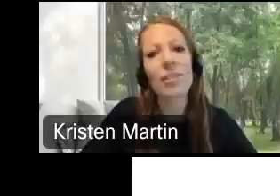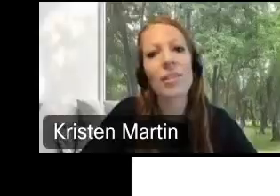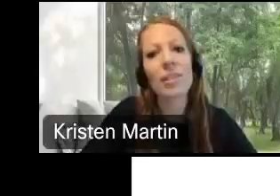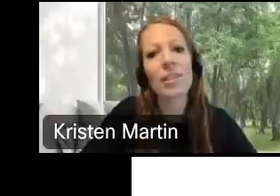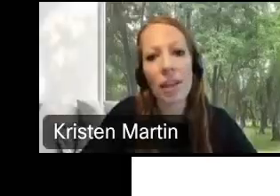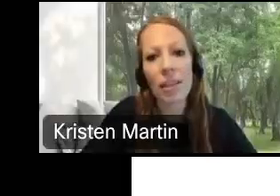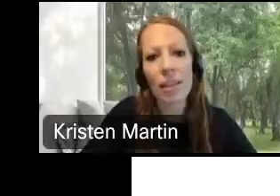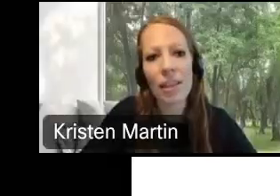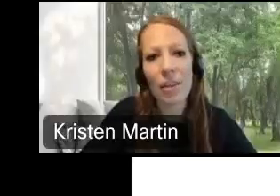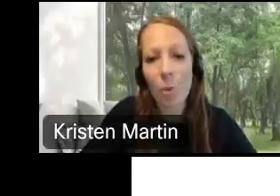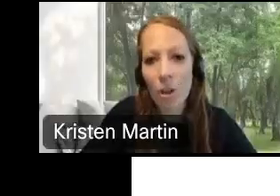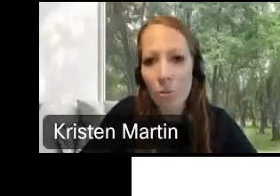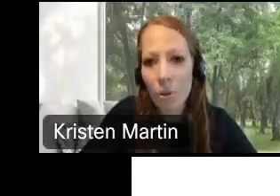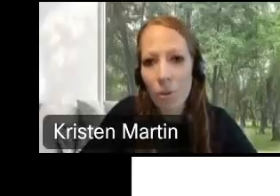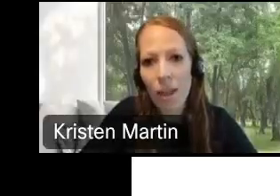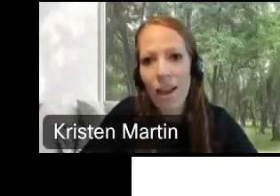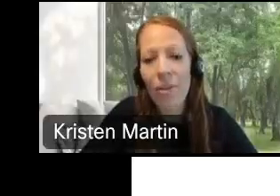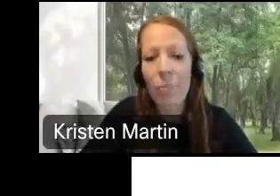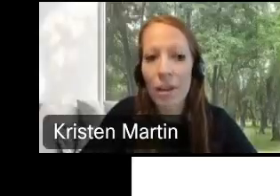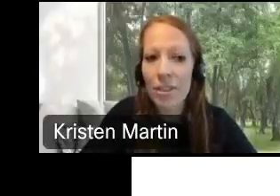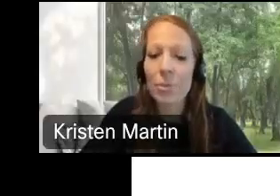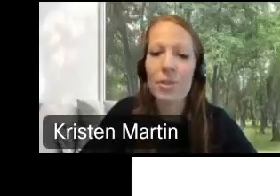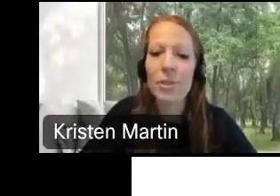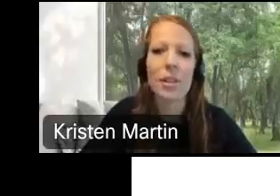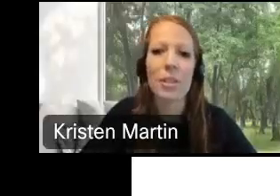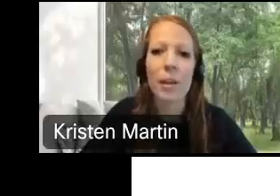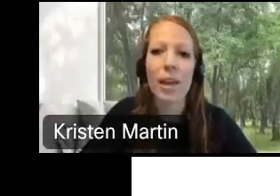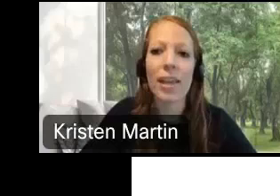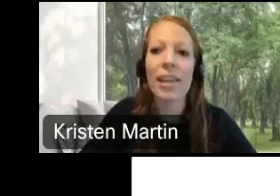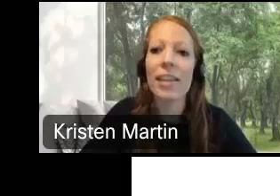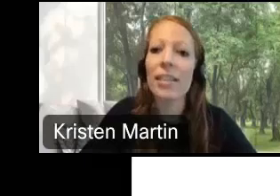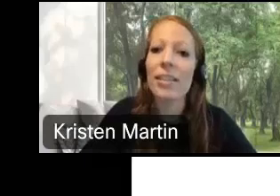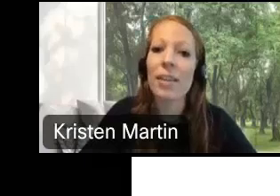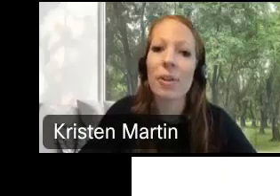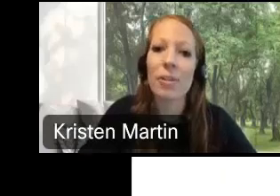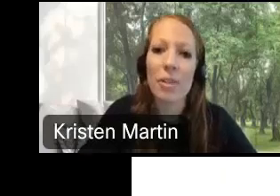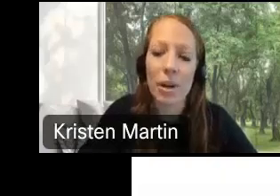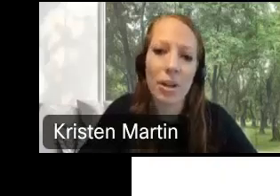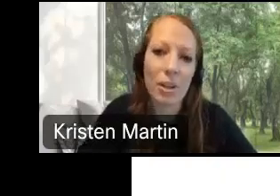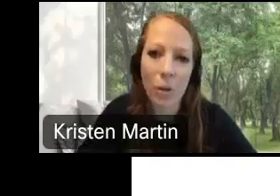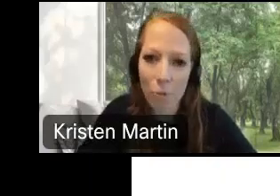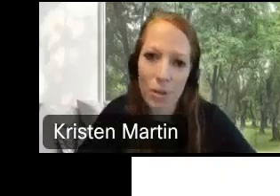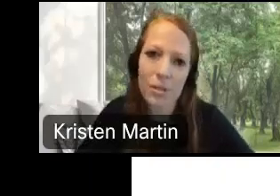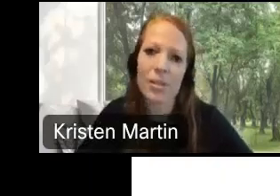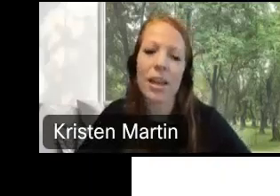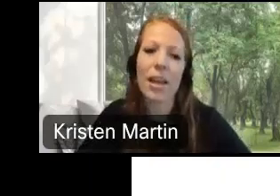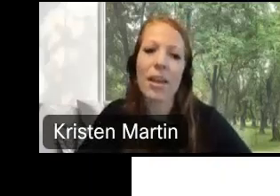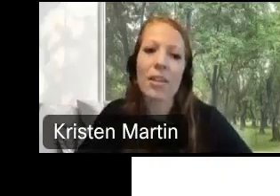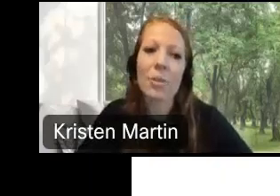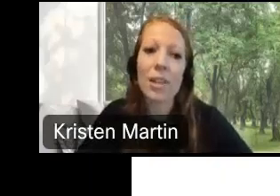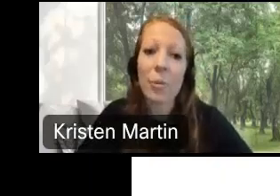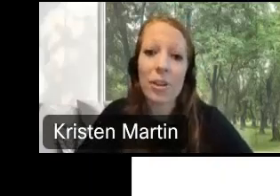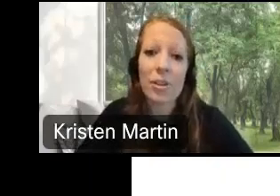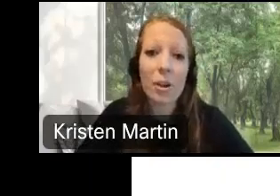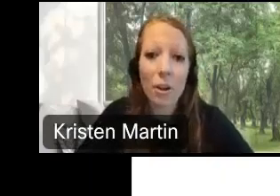to celebrate the important role that Americans with disabilities play in the diverse American workforce.